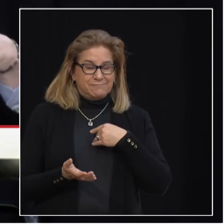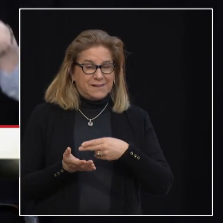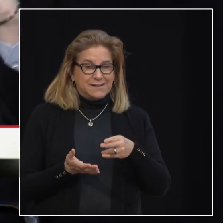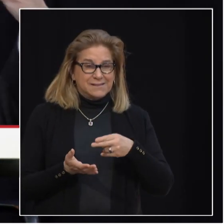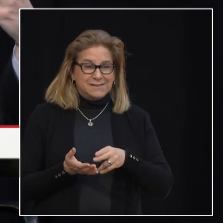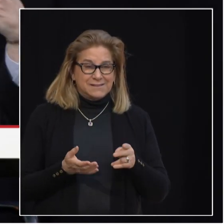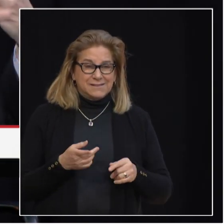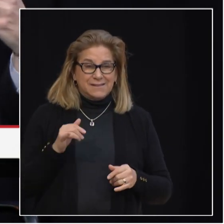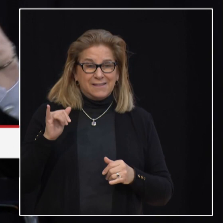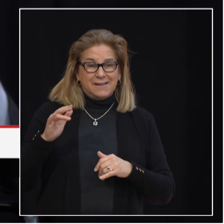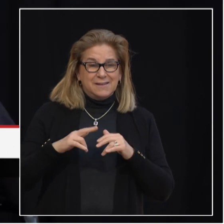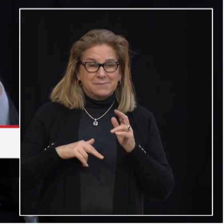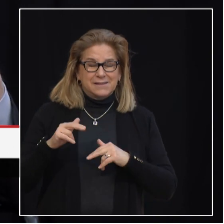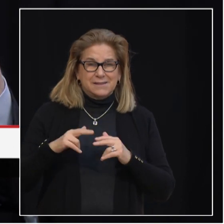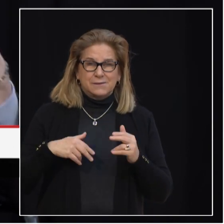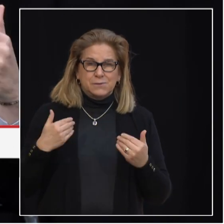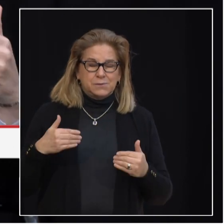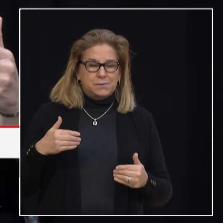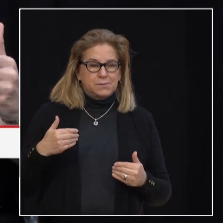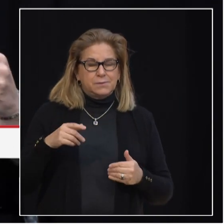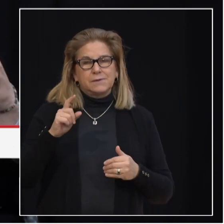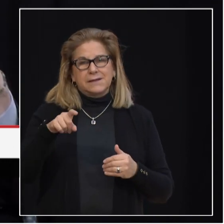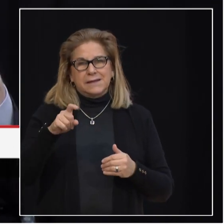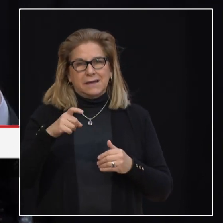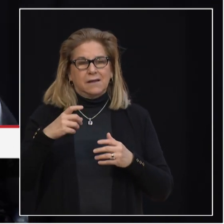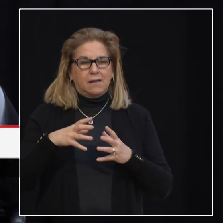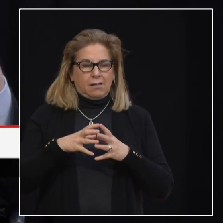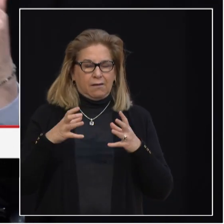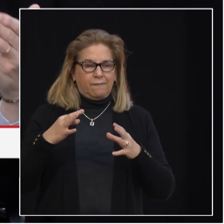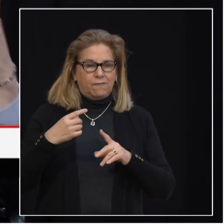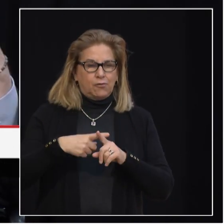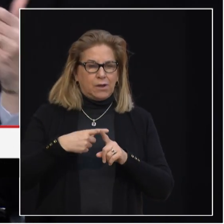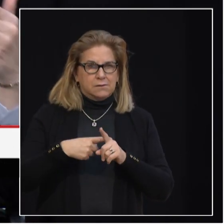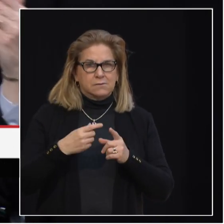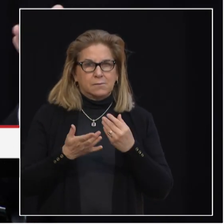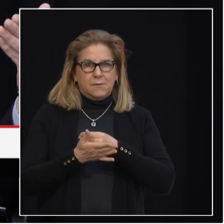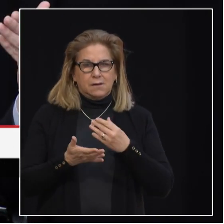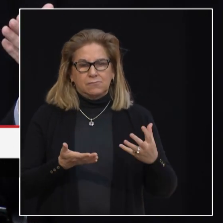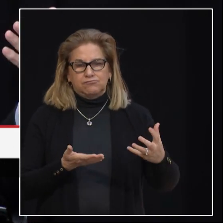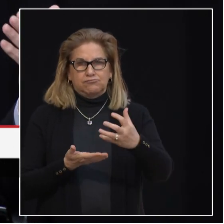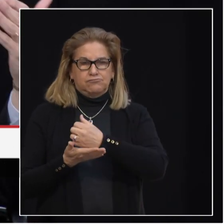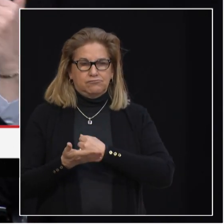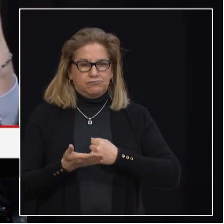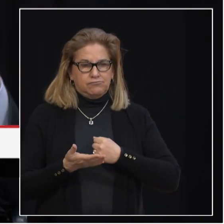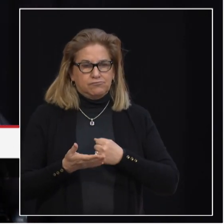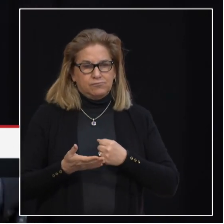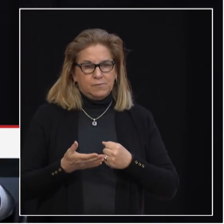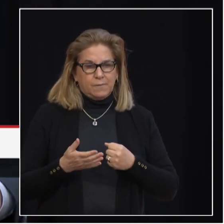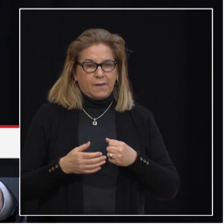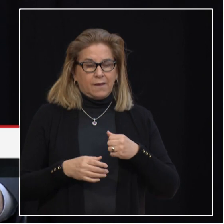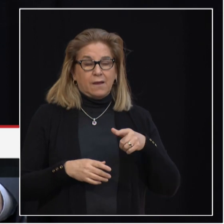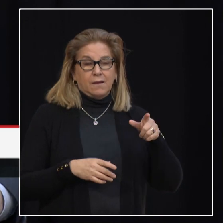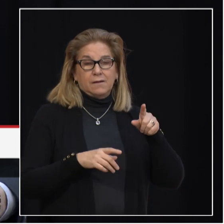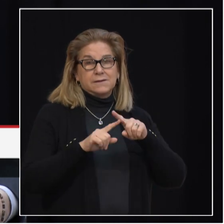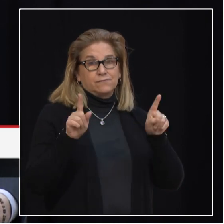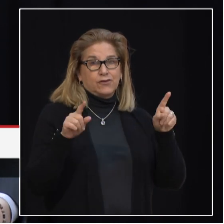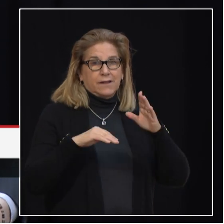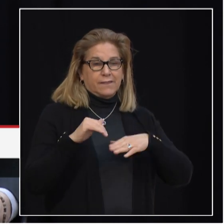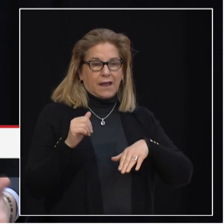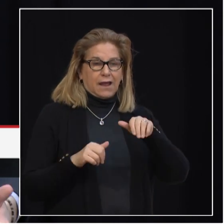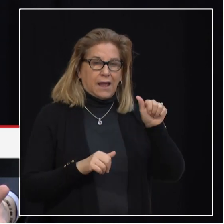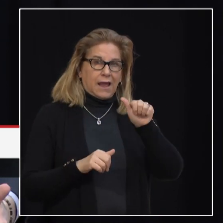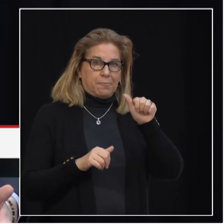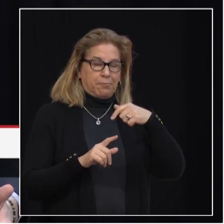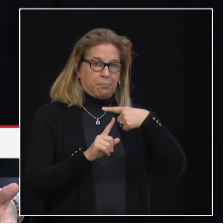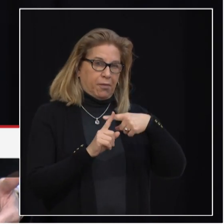because we saw a lot of rent in these very close-in, kind of A-plus locations that had B-